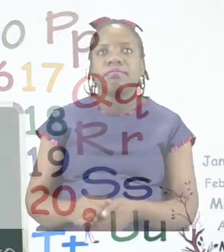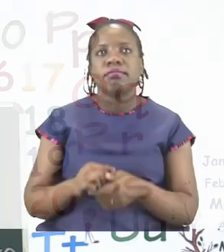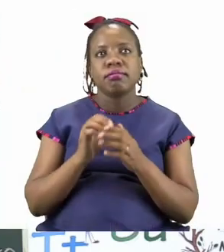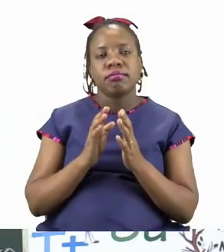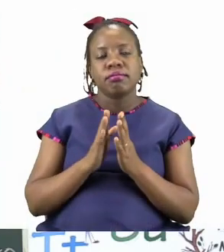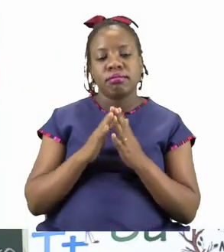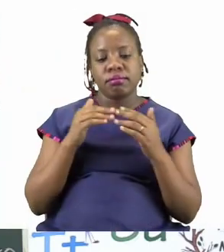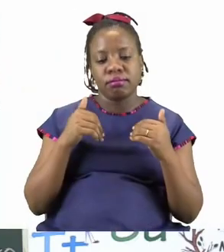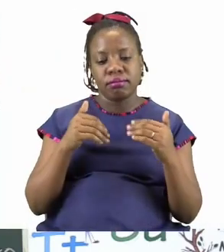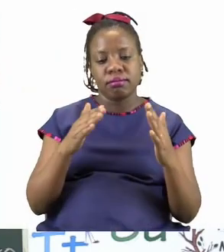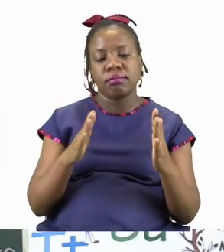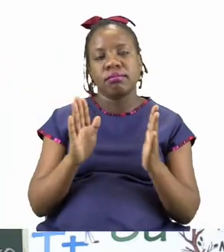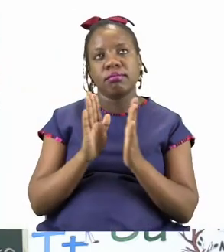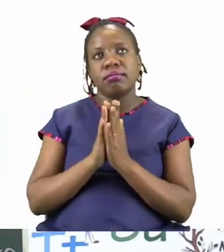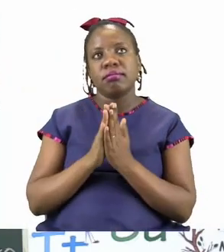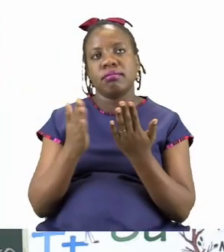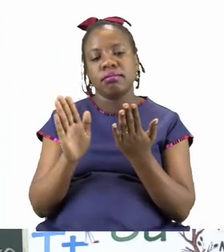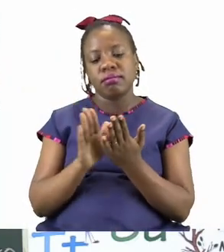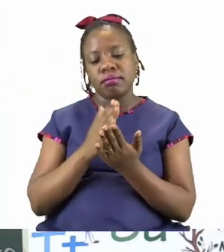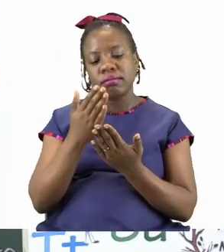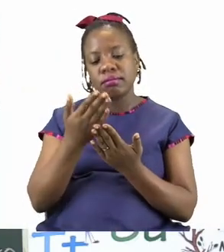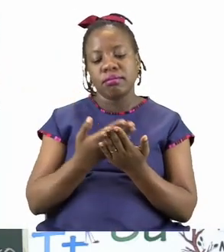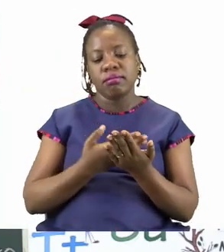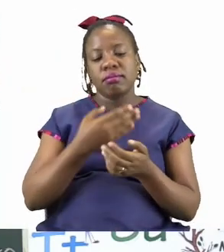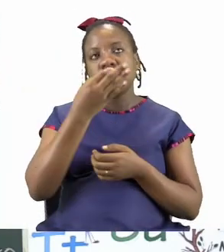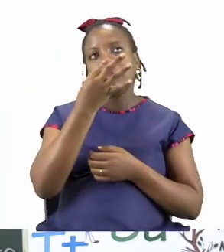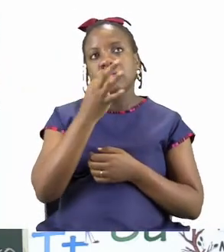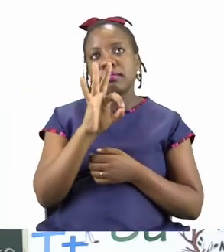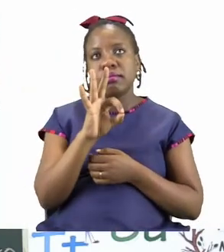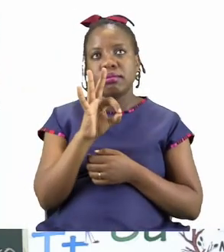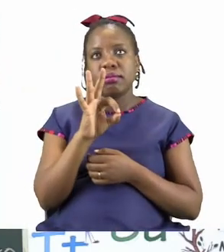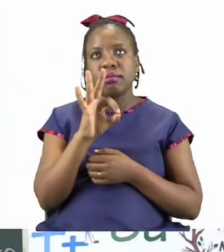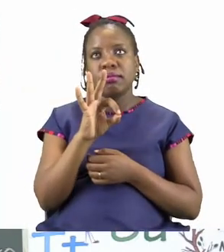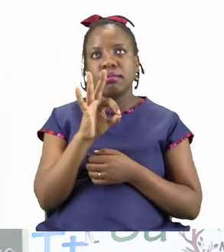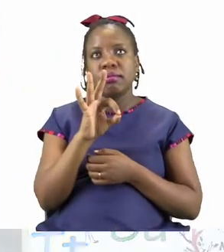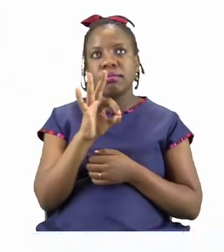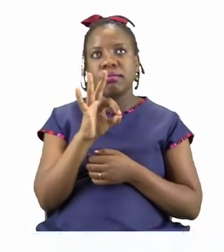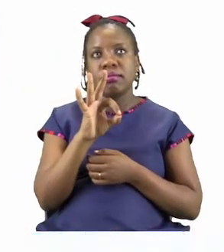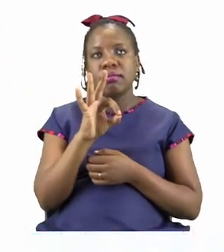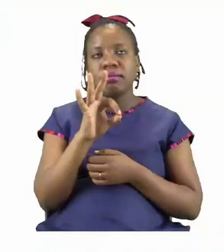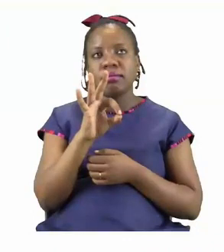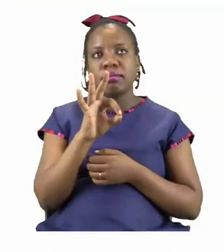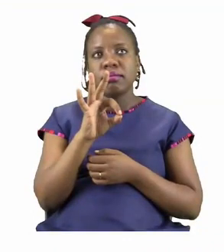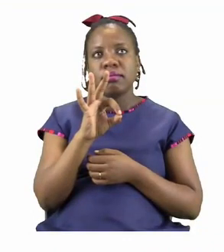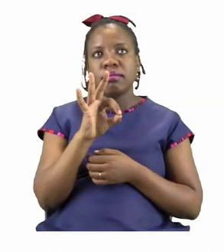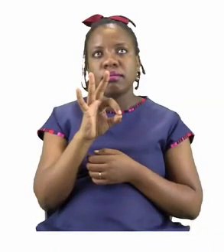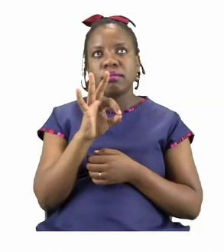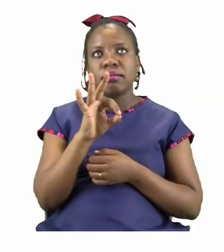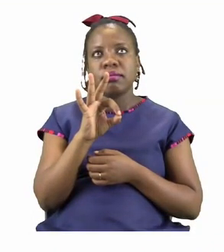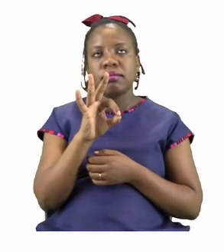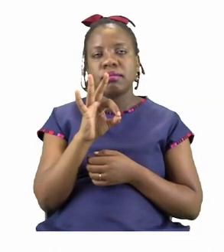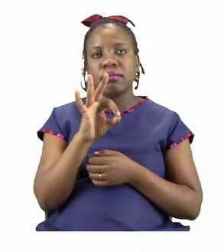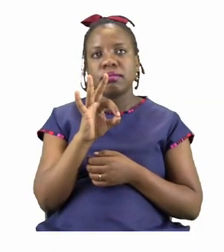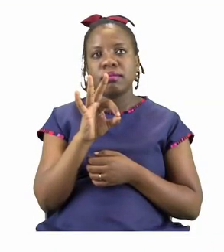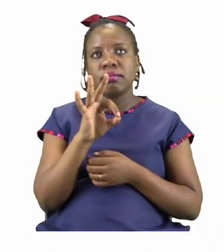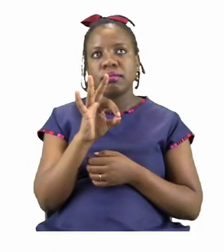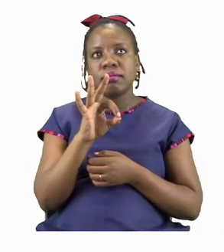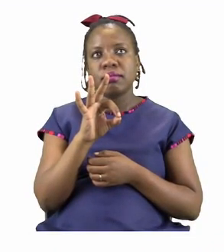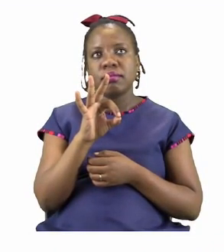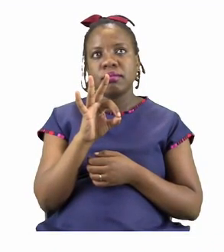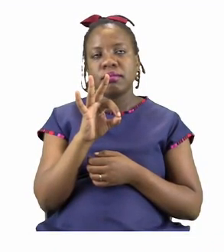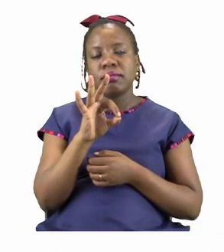Let's start this part of our lesson on page 9. Now here on page 9, we are going to